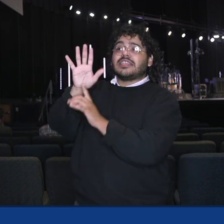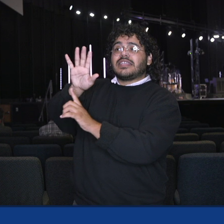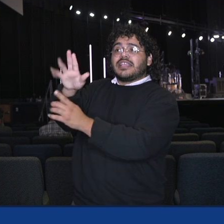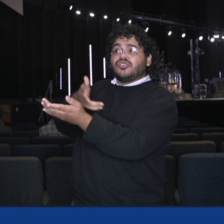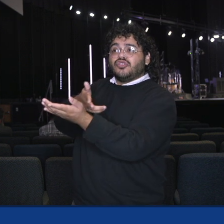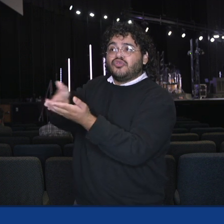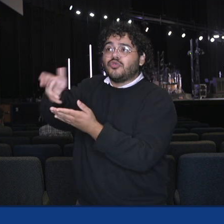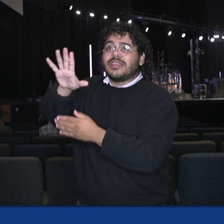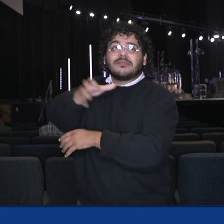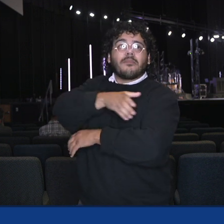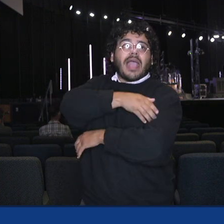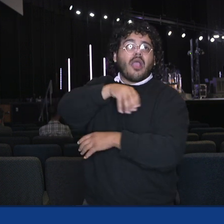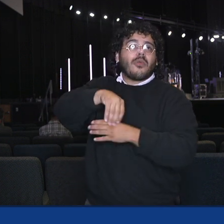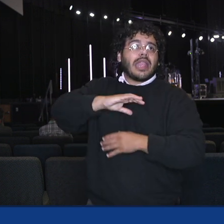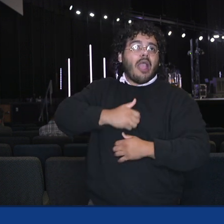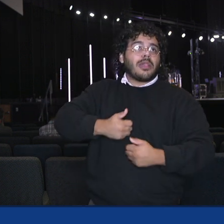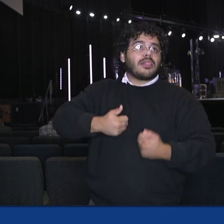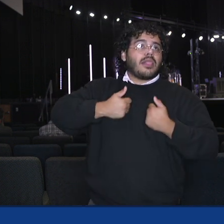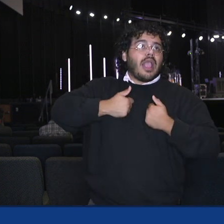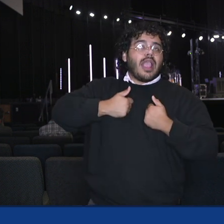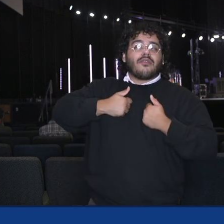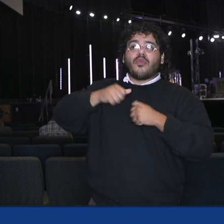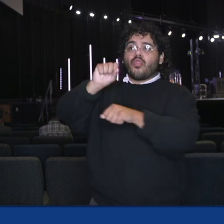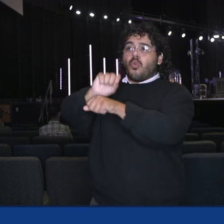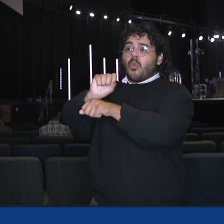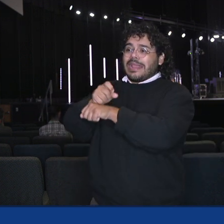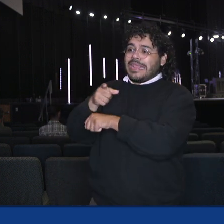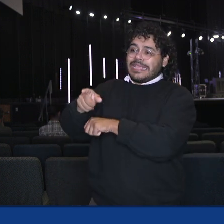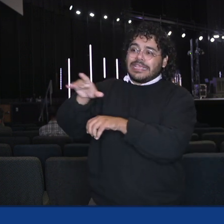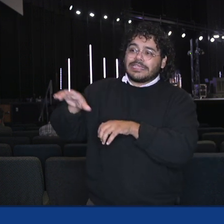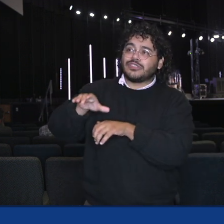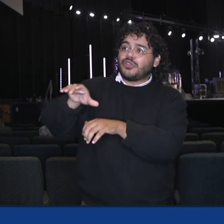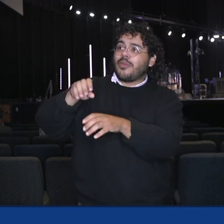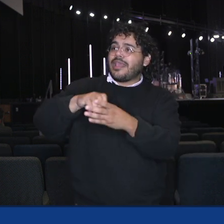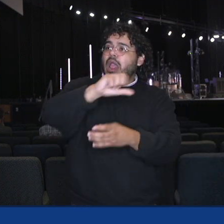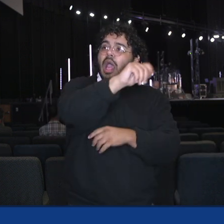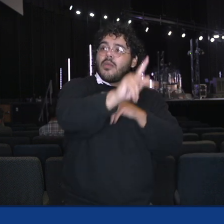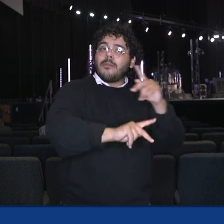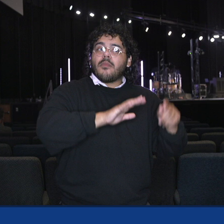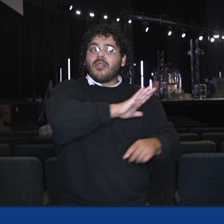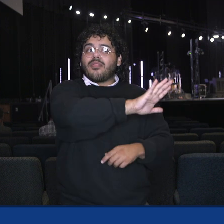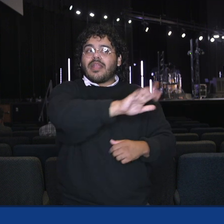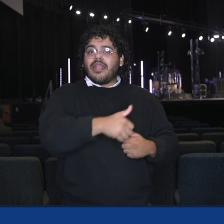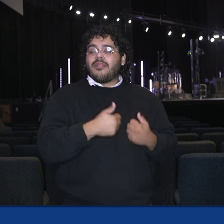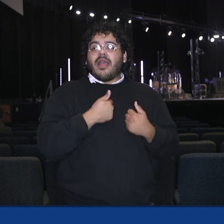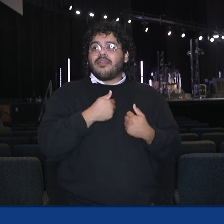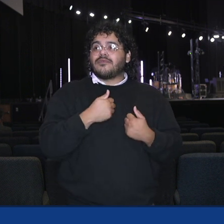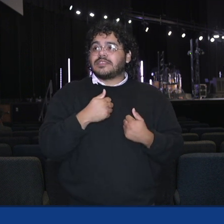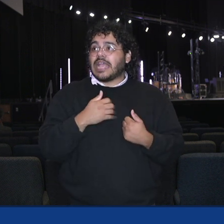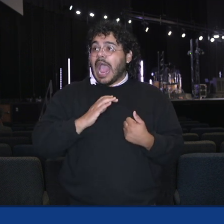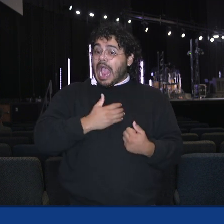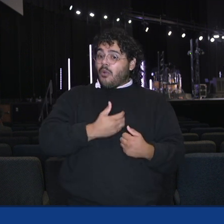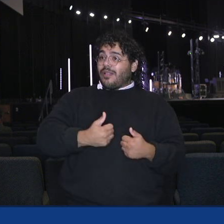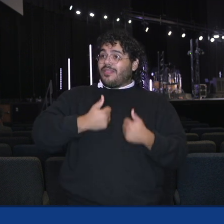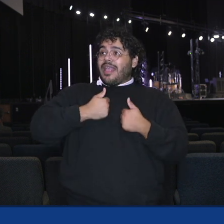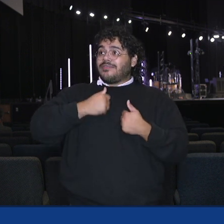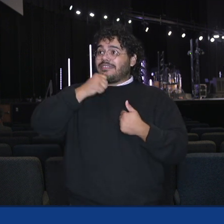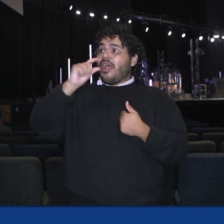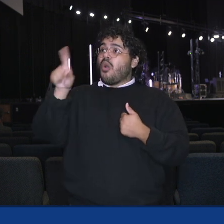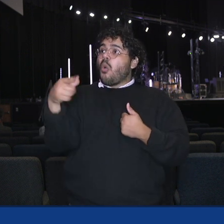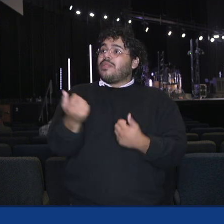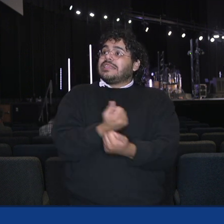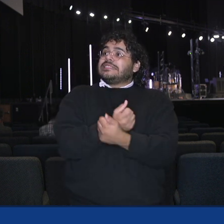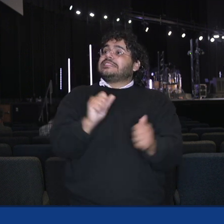life, and the work that he's doing to not just save us, but to make us safe.